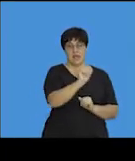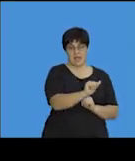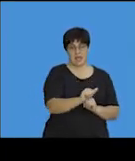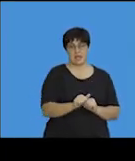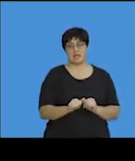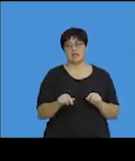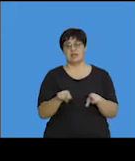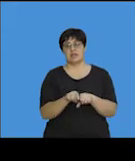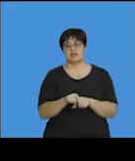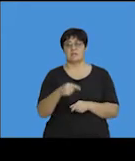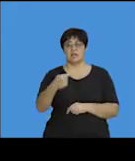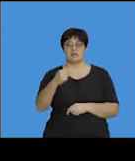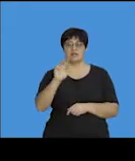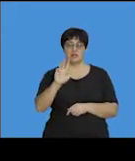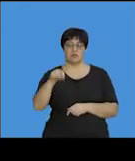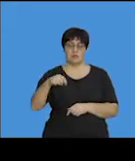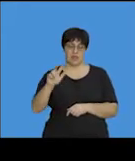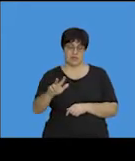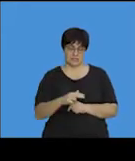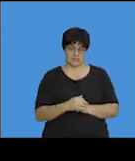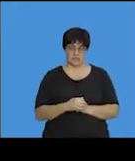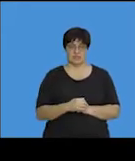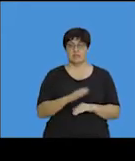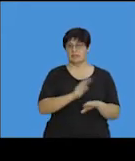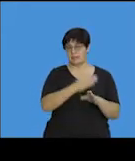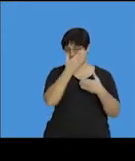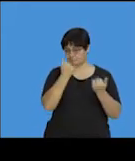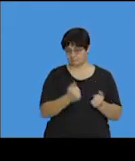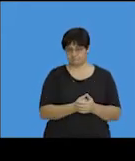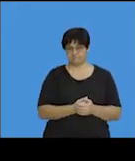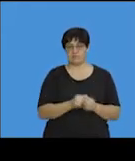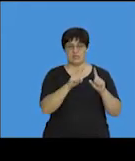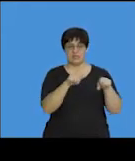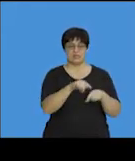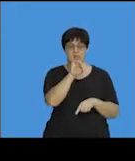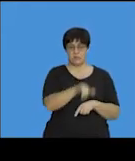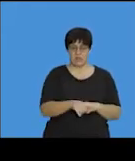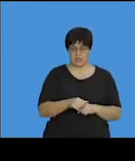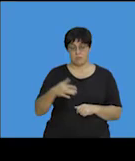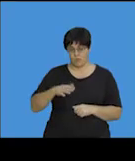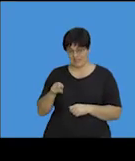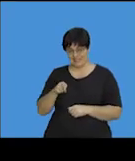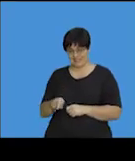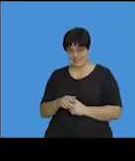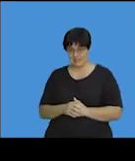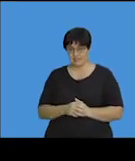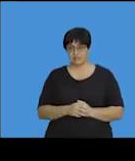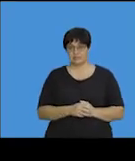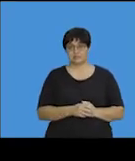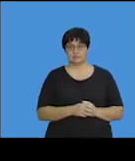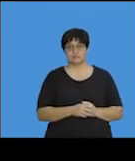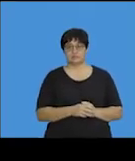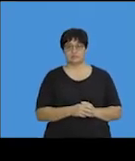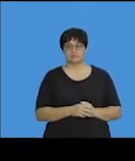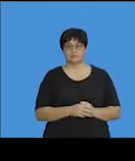Acceleration minus 9,8. Time, we don't know. Delta y is what we're looking for.